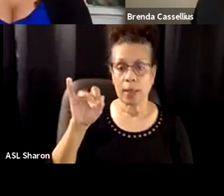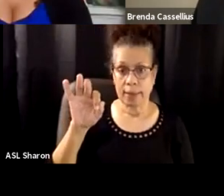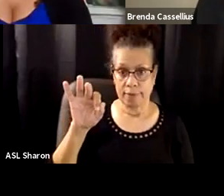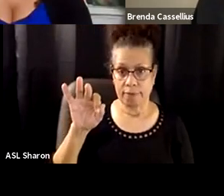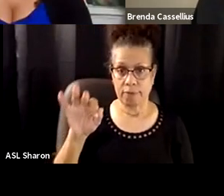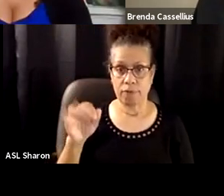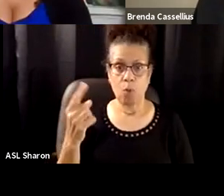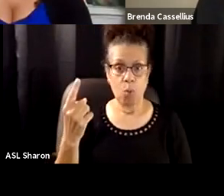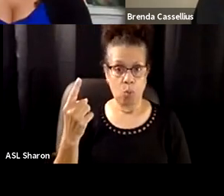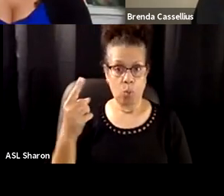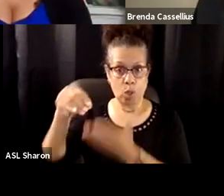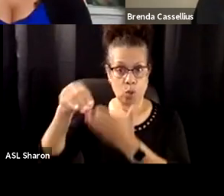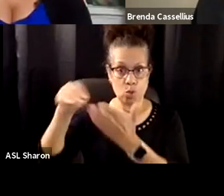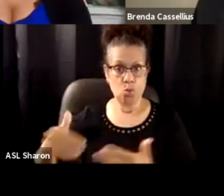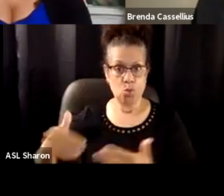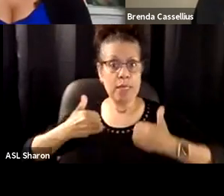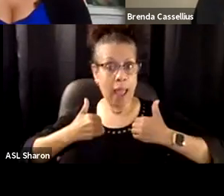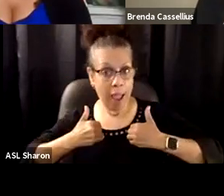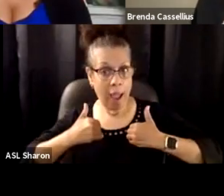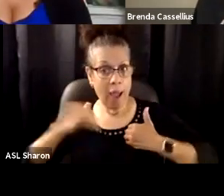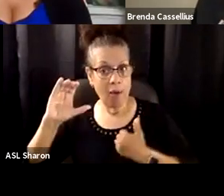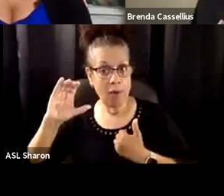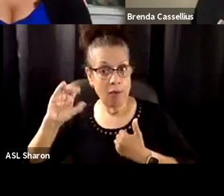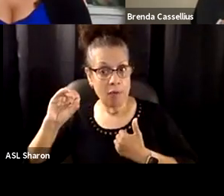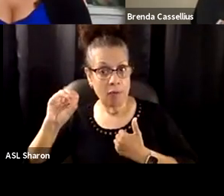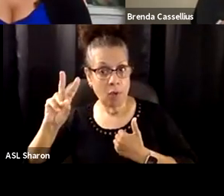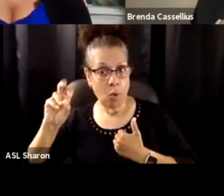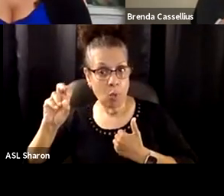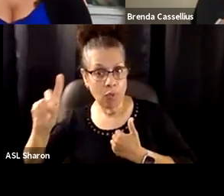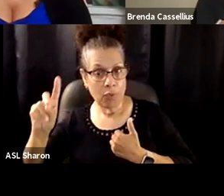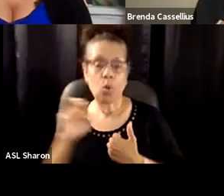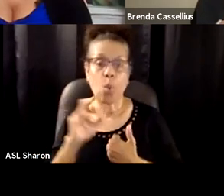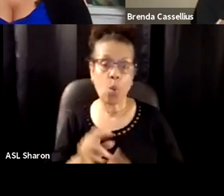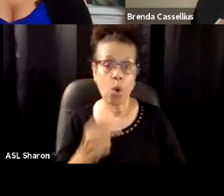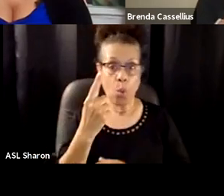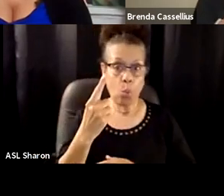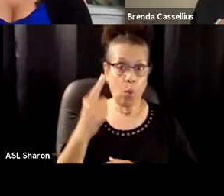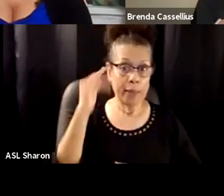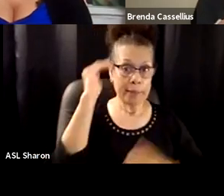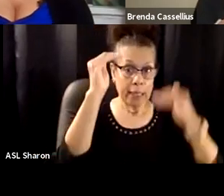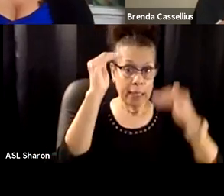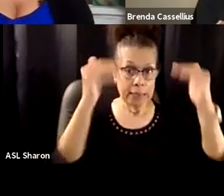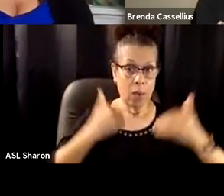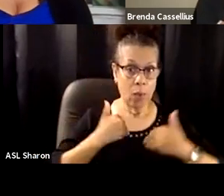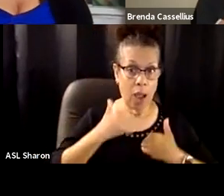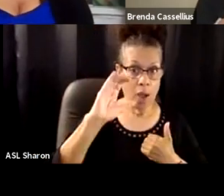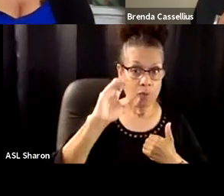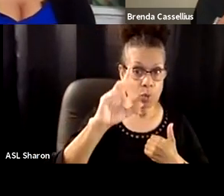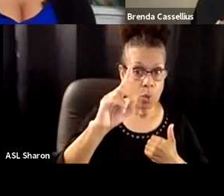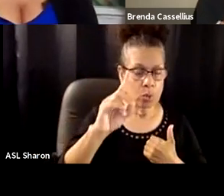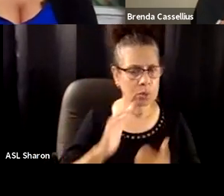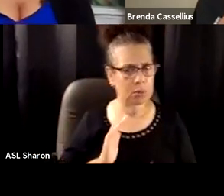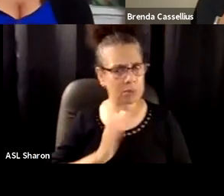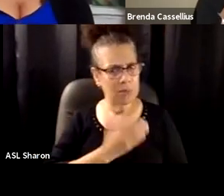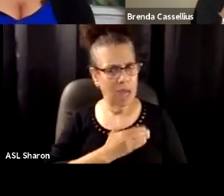has covered or one of the adults is tested and has covered are we sending our kids to